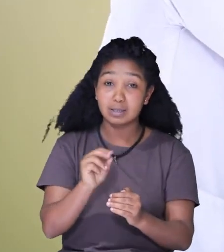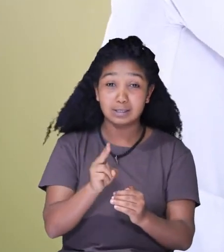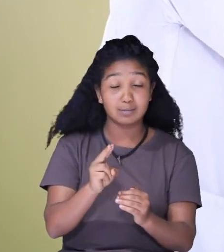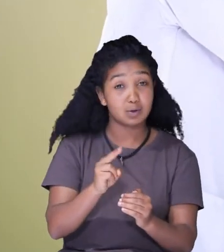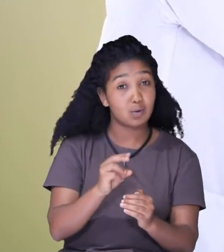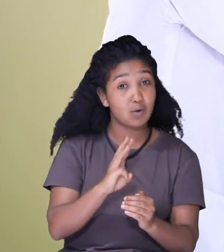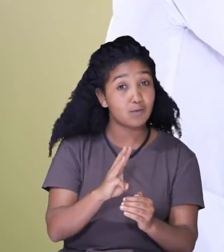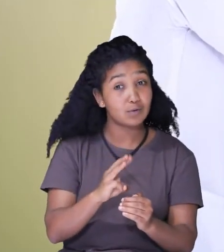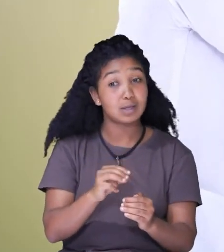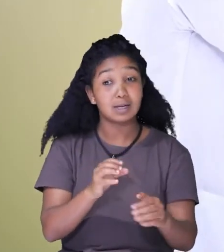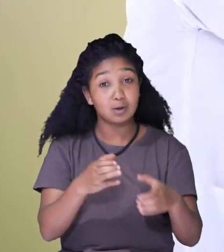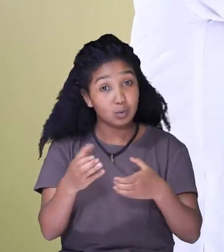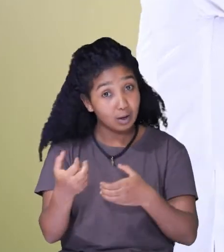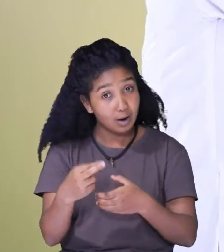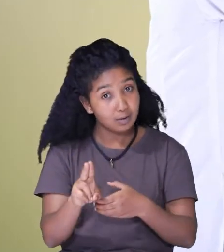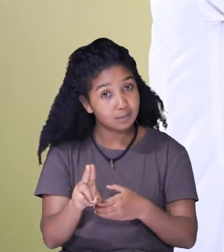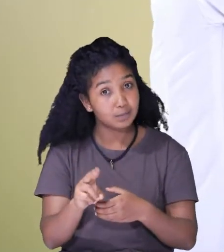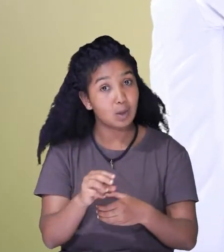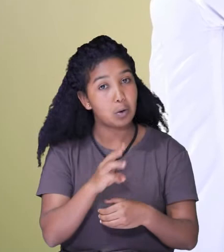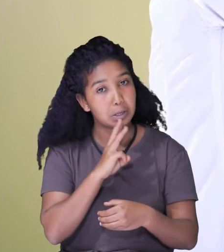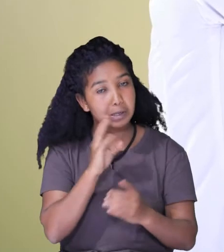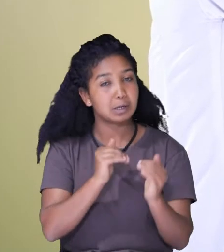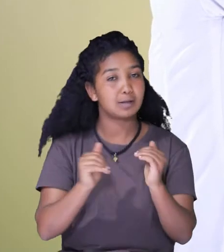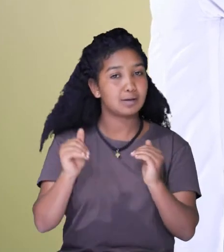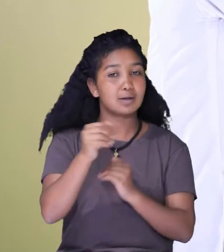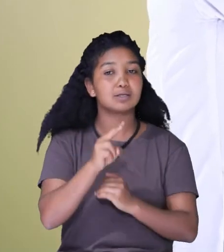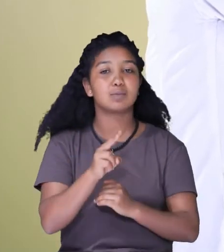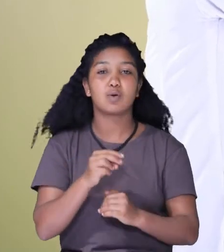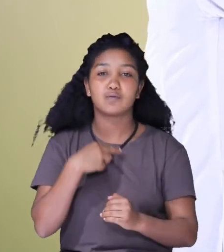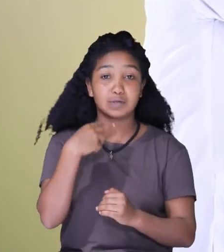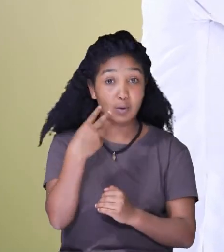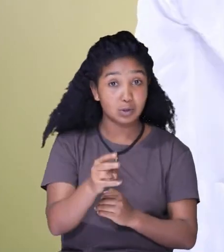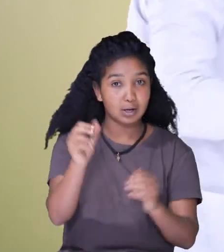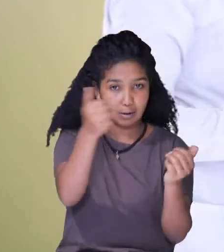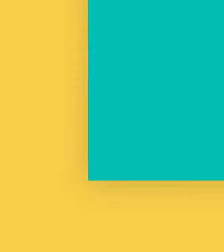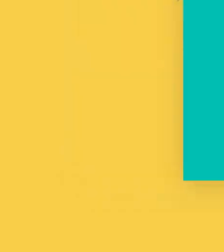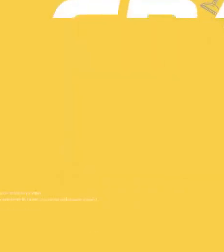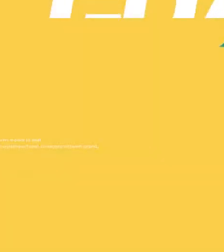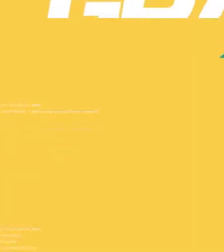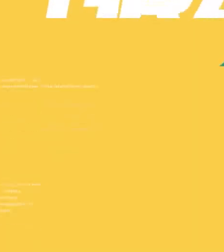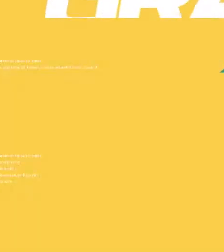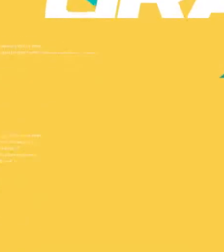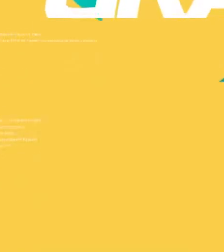speed of sound in liquid are greater than the speed of sound in gas.